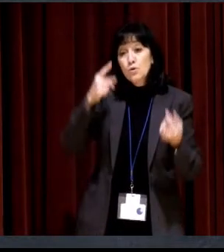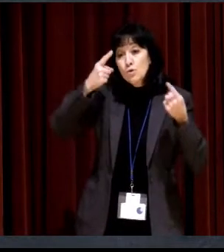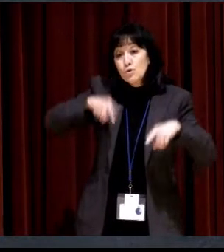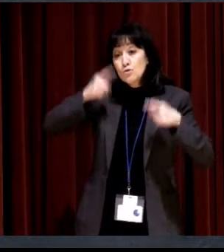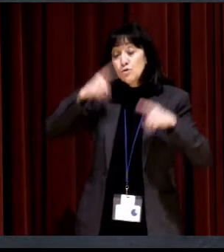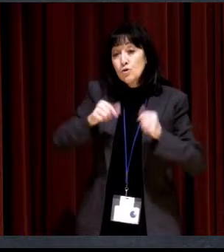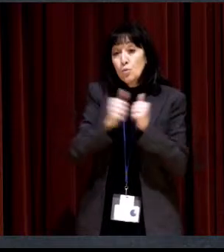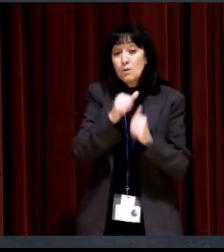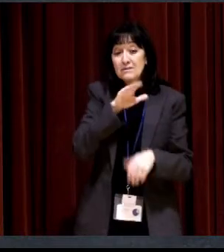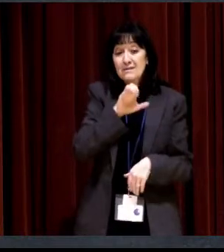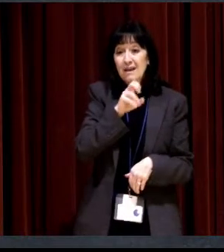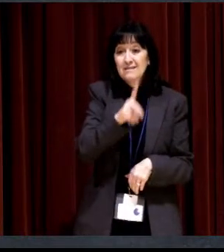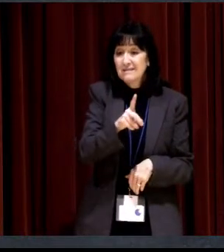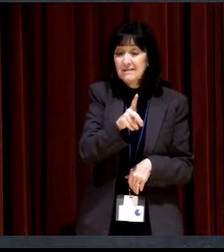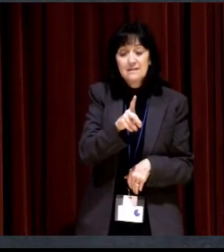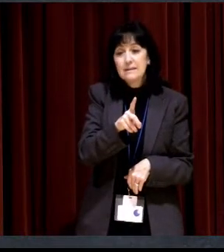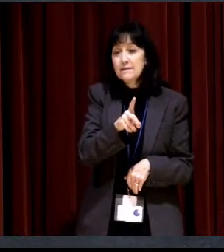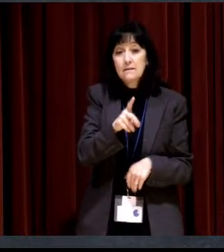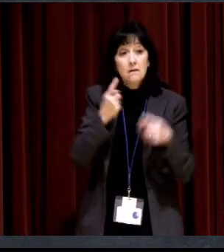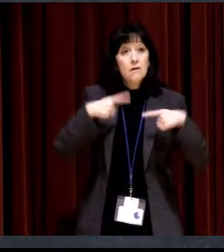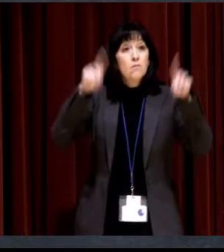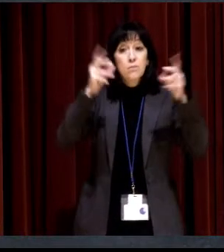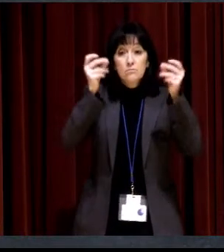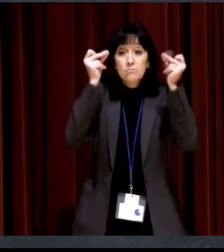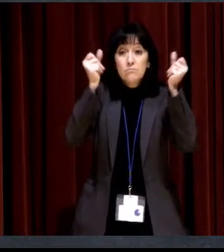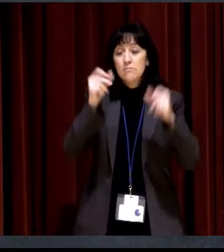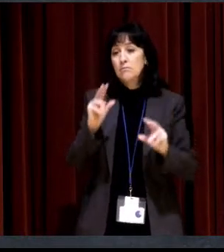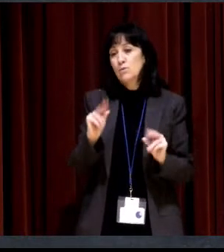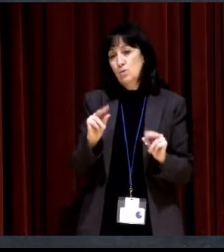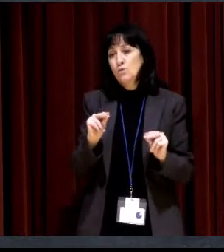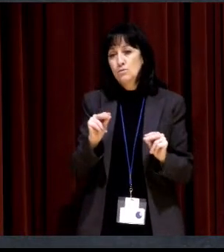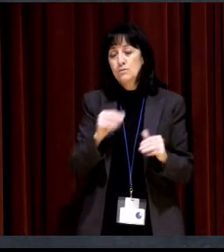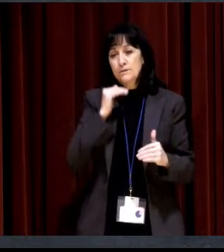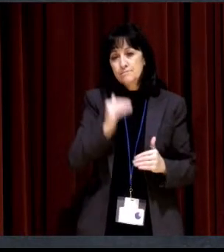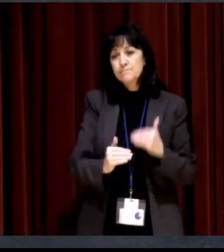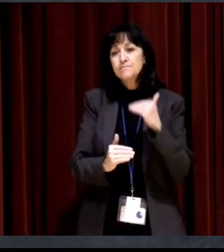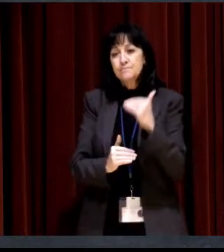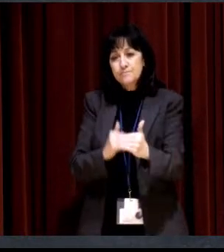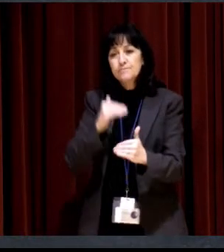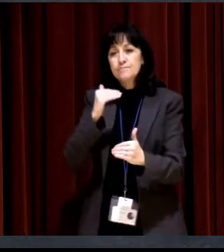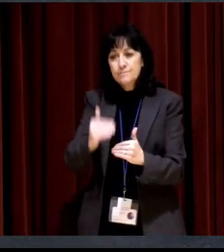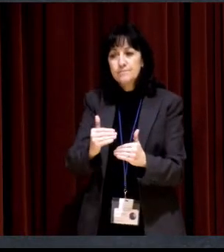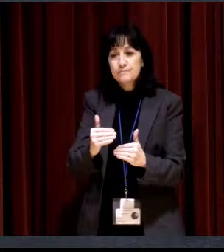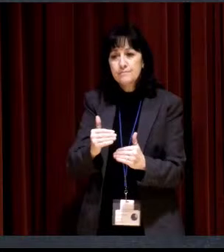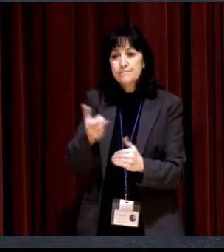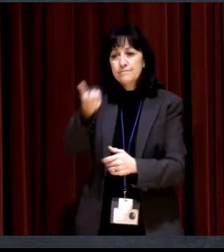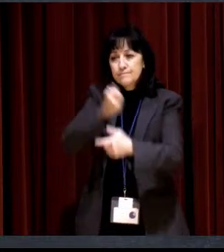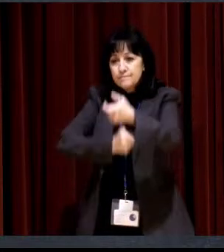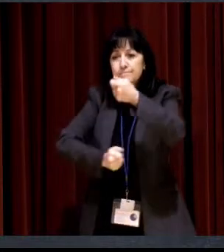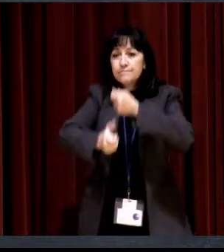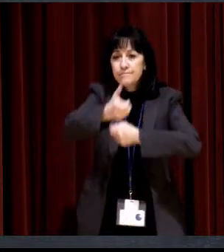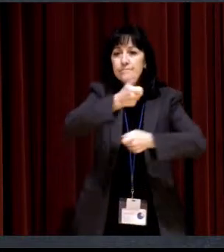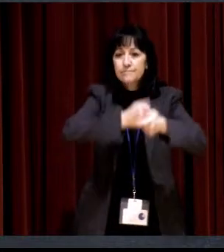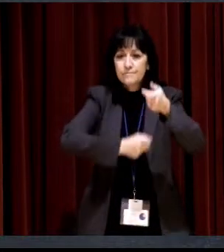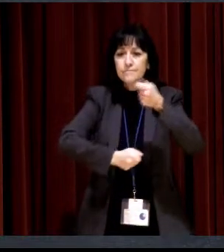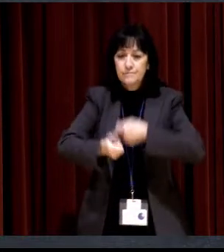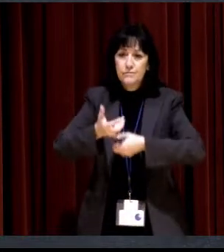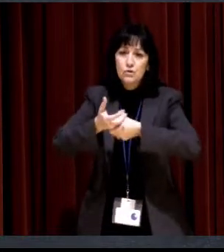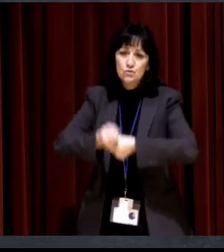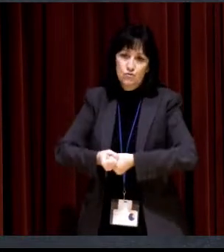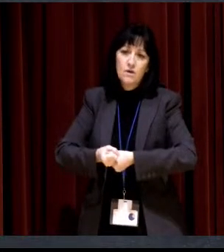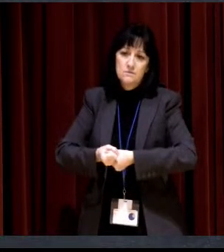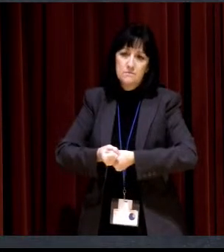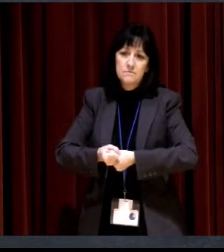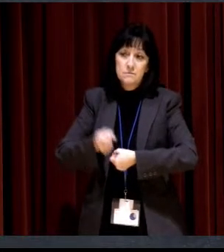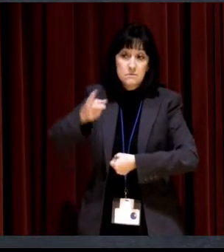Christina. We've moved into it to gain the trust that you're talking about. It's not going to work without that kind of